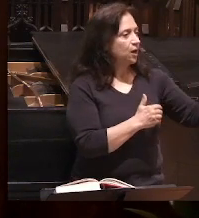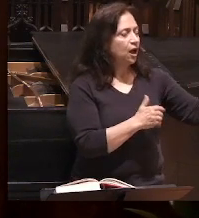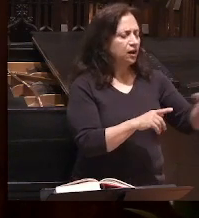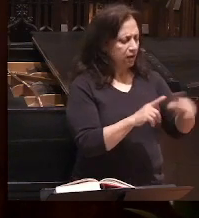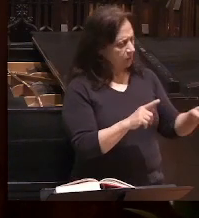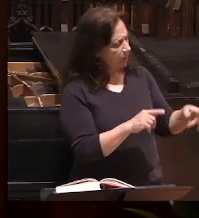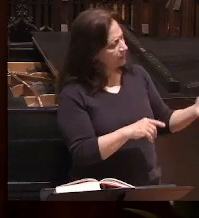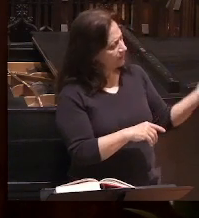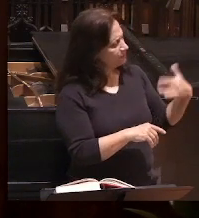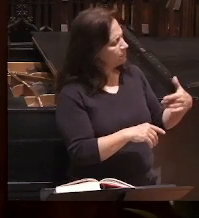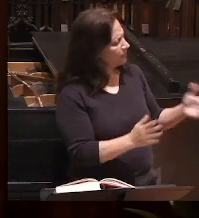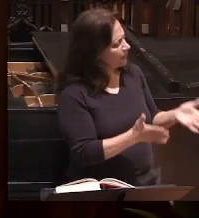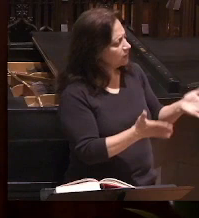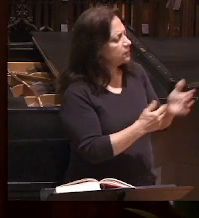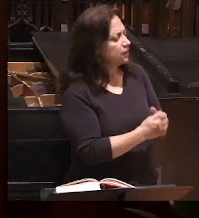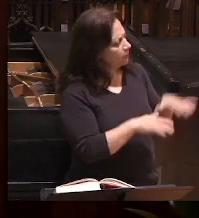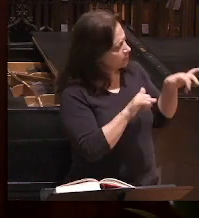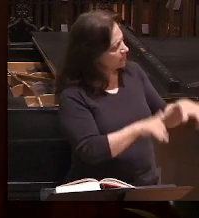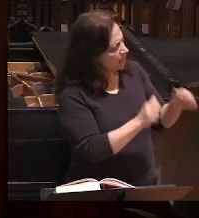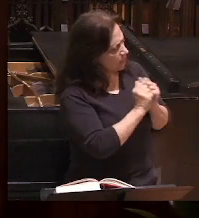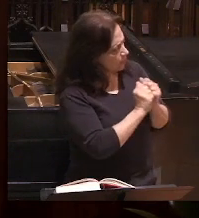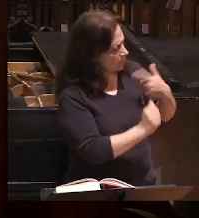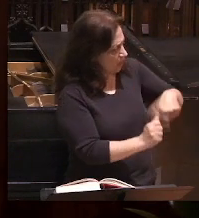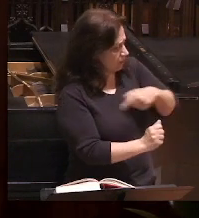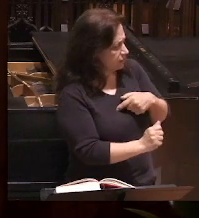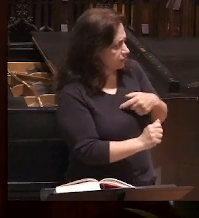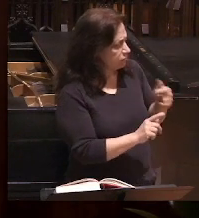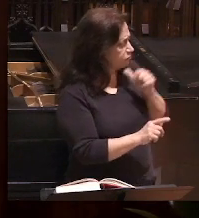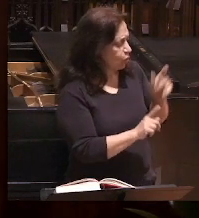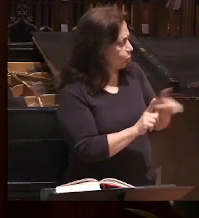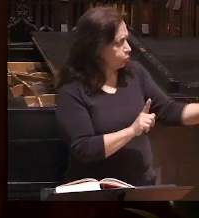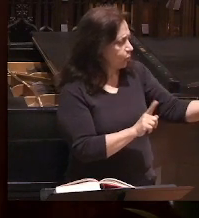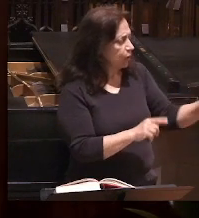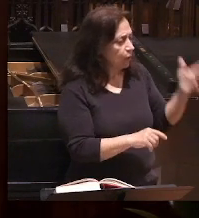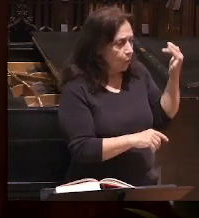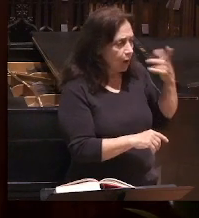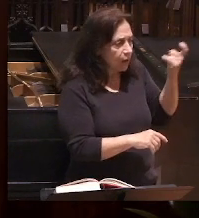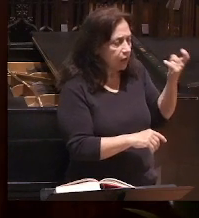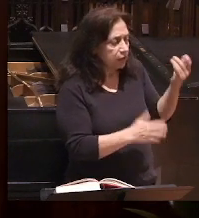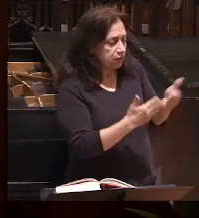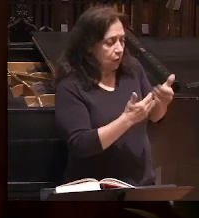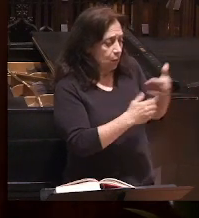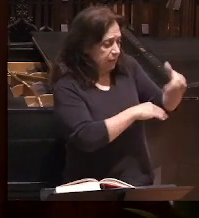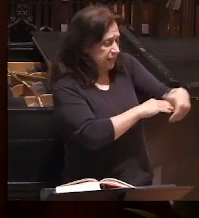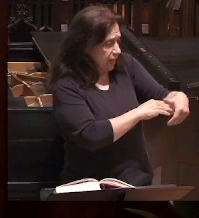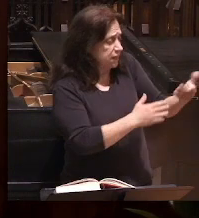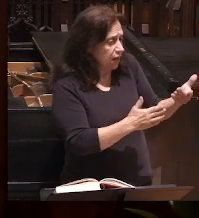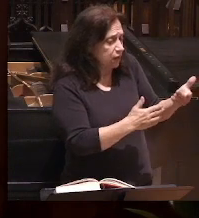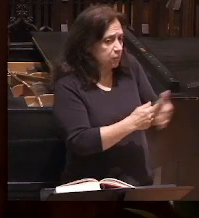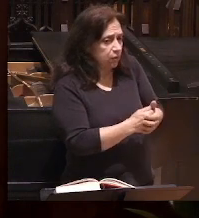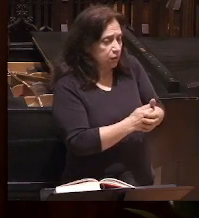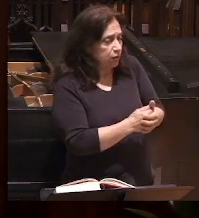But they urged him strongly, saying, "Stay with us, because it is almost evening and the day is now